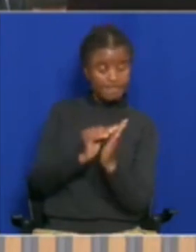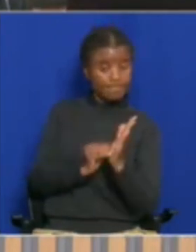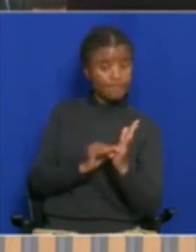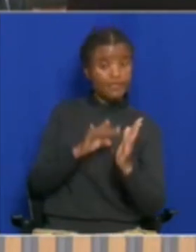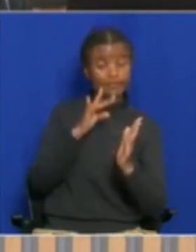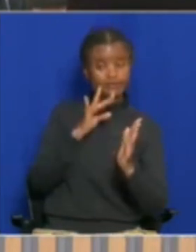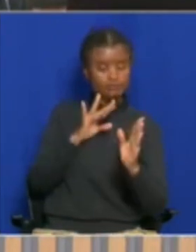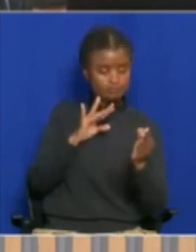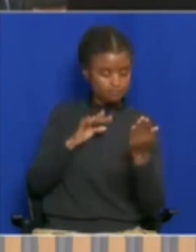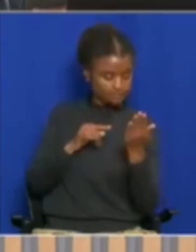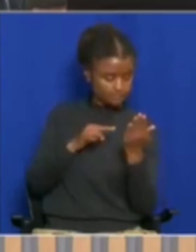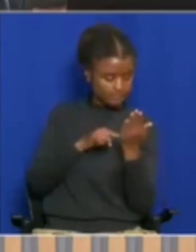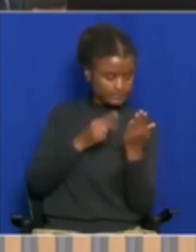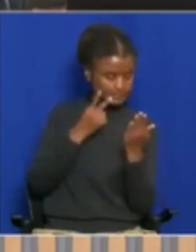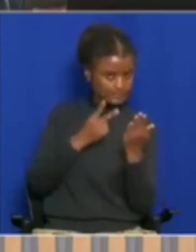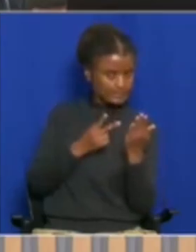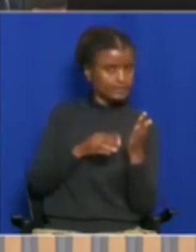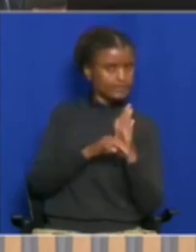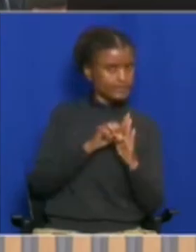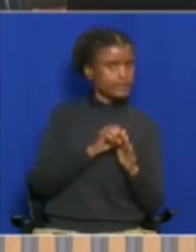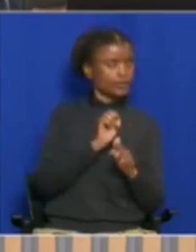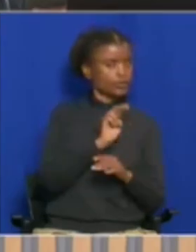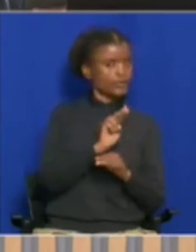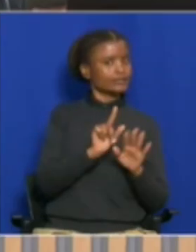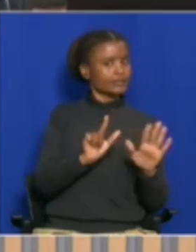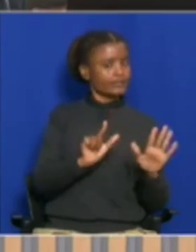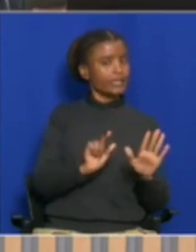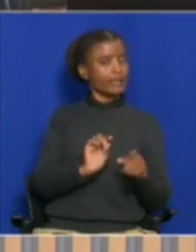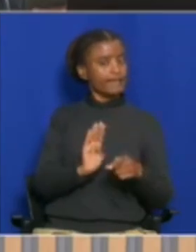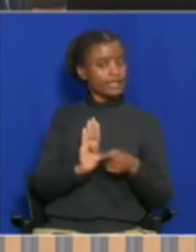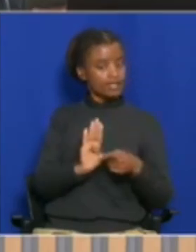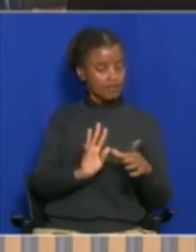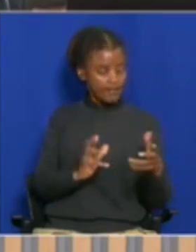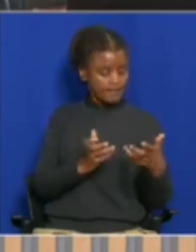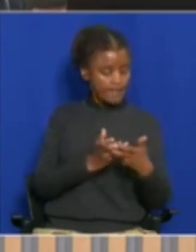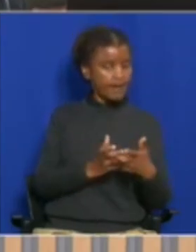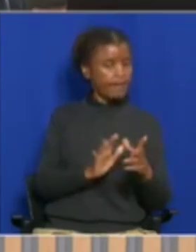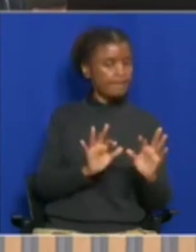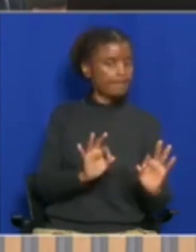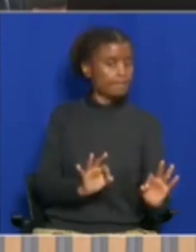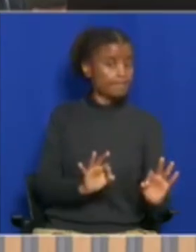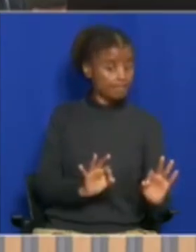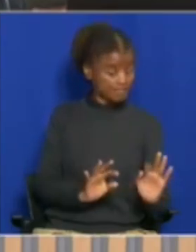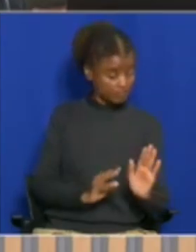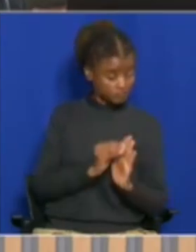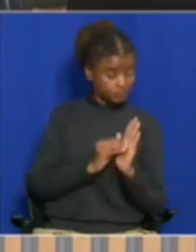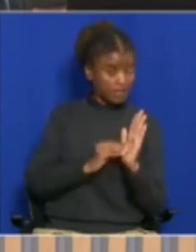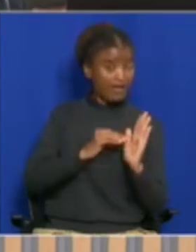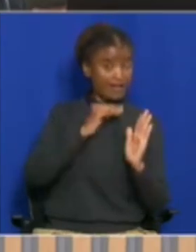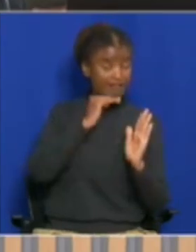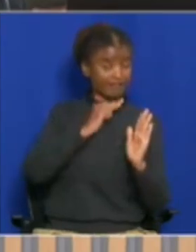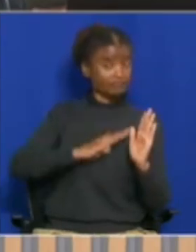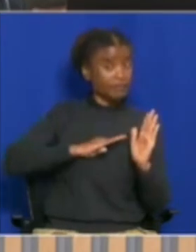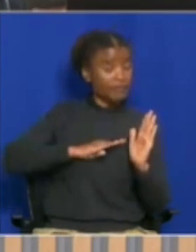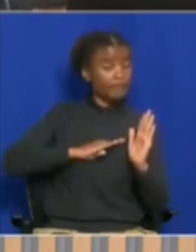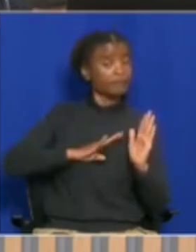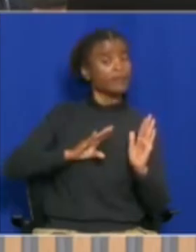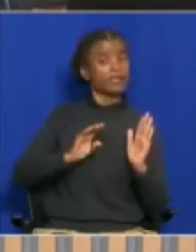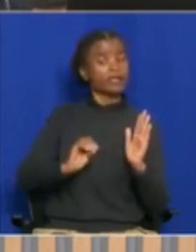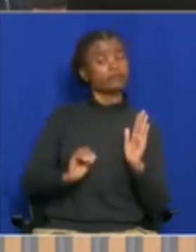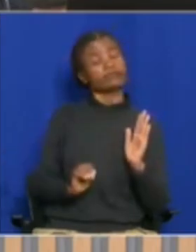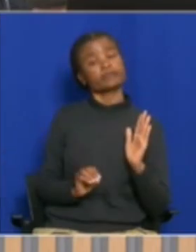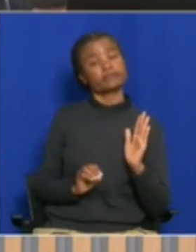section 27? That's the question. And I think in response to my question, you've accepted that there was